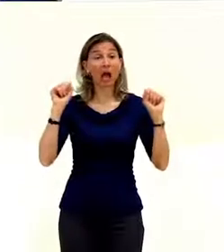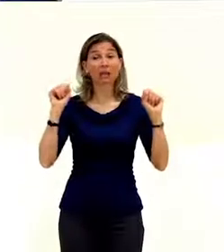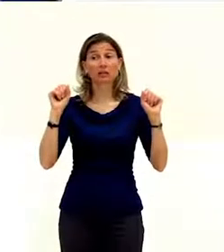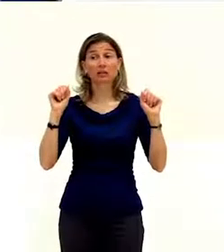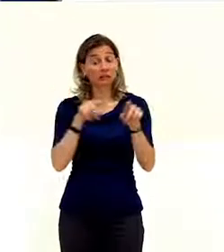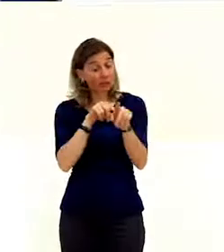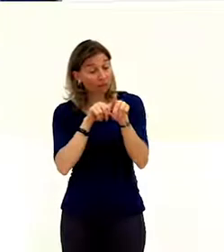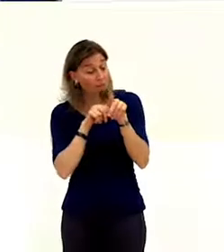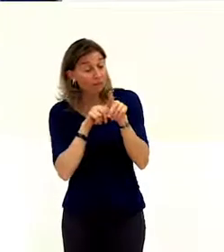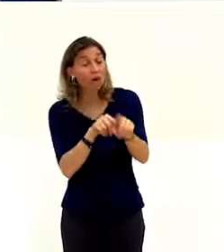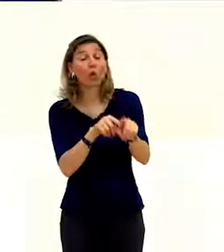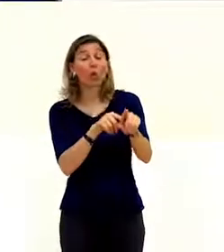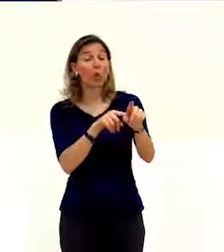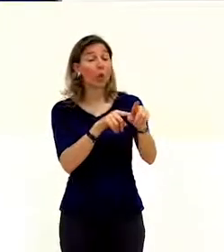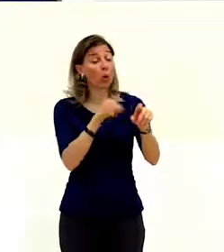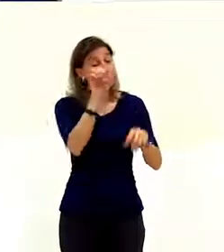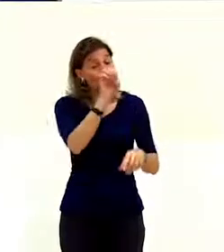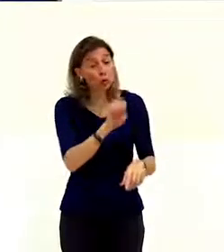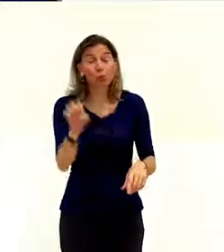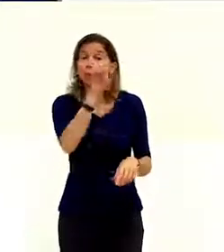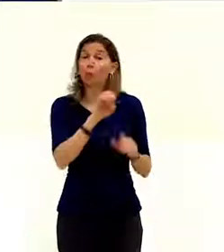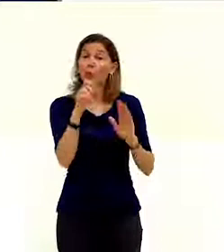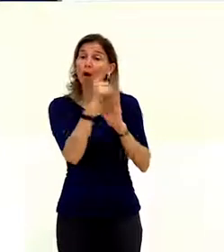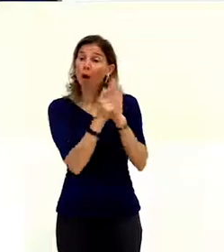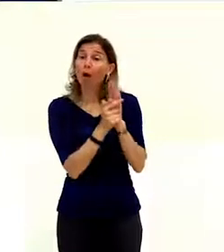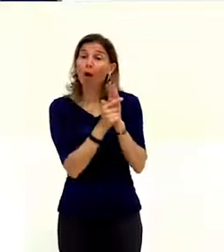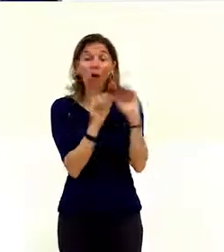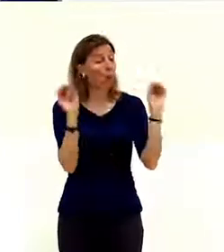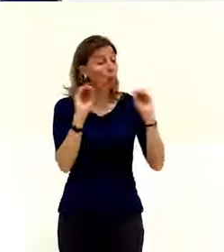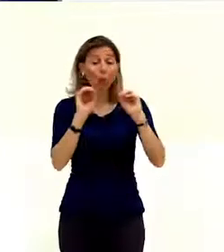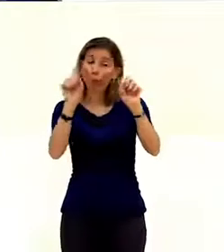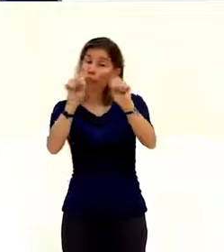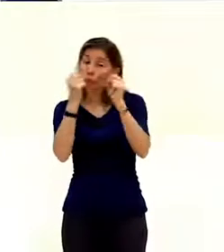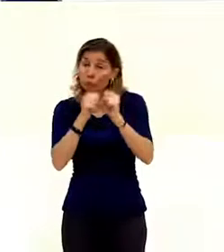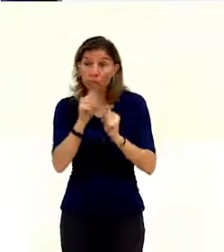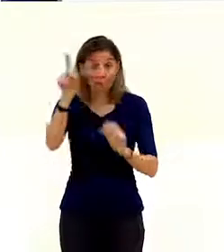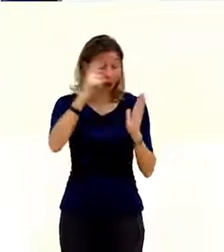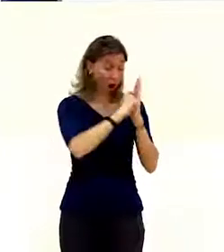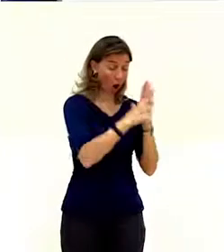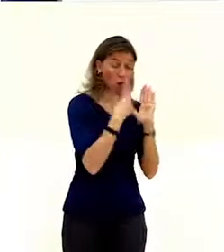breaching anything, if you allow the opportunity of Article 20